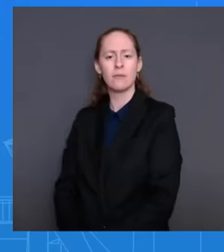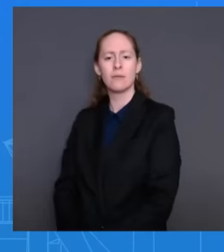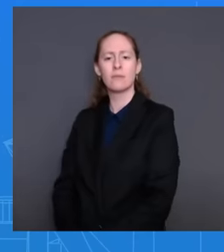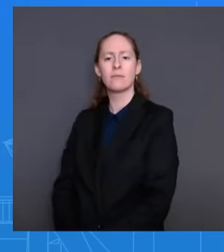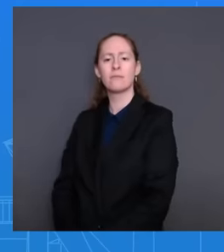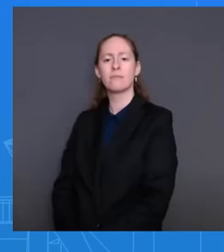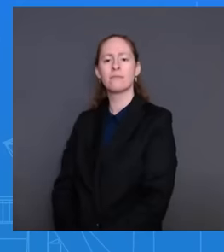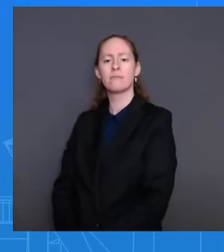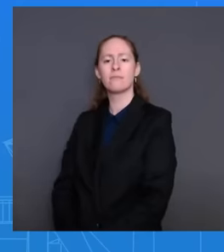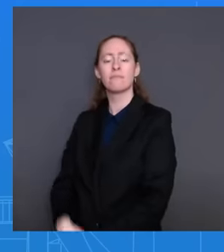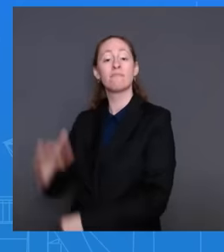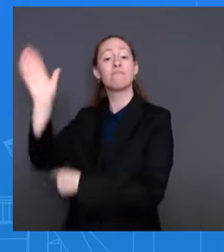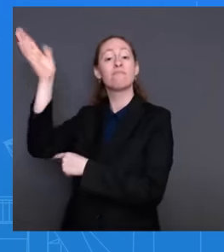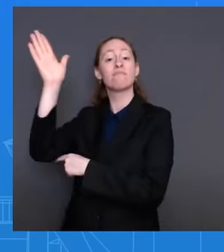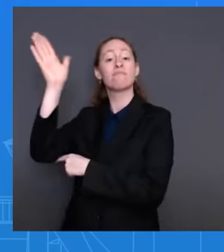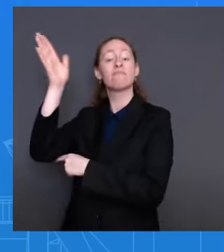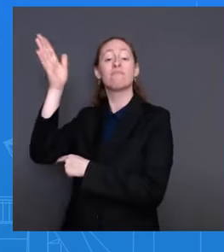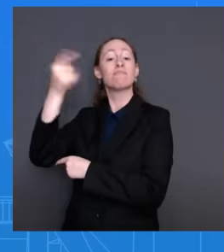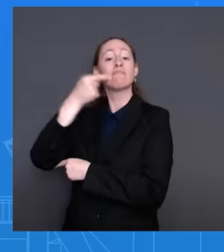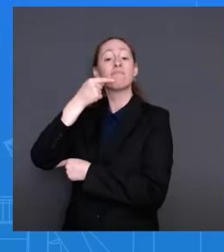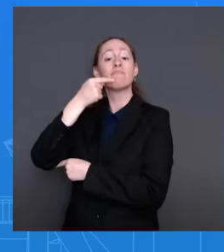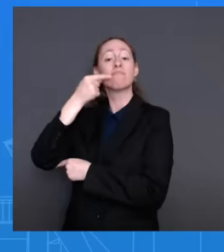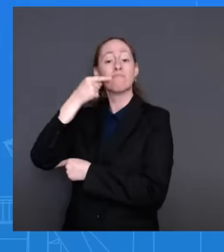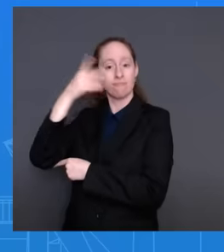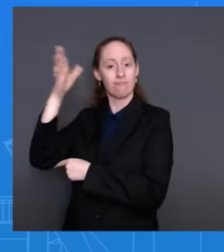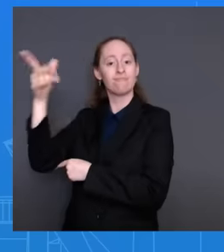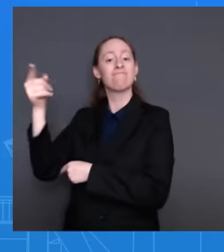1965. Was he? Was it in